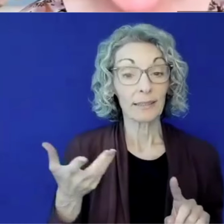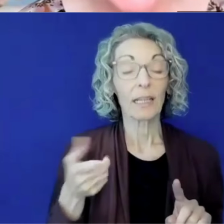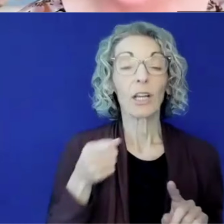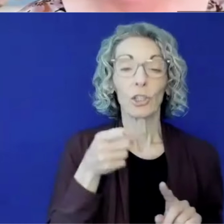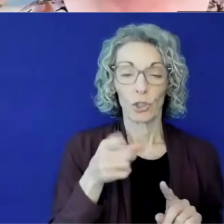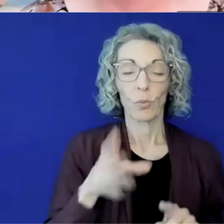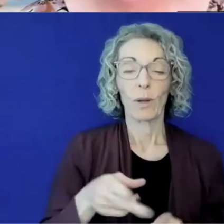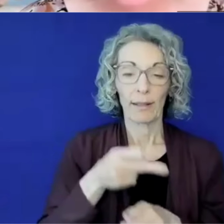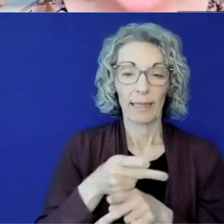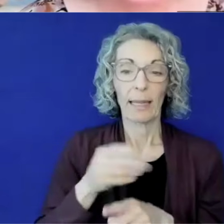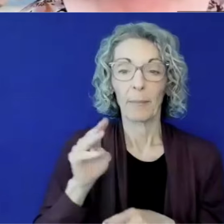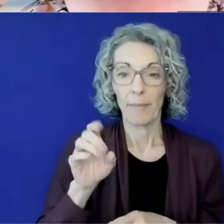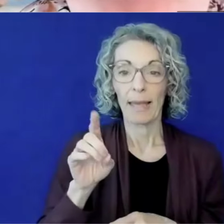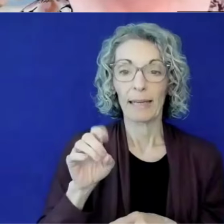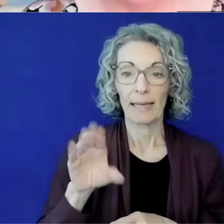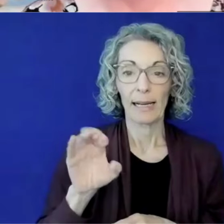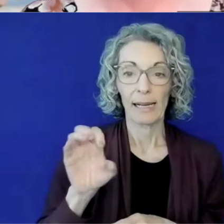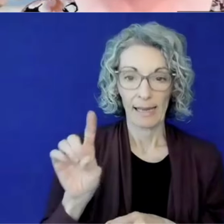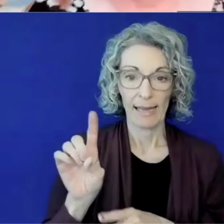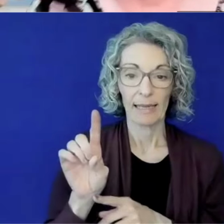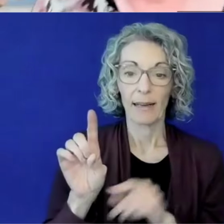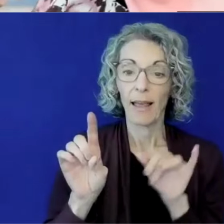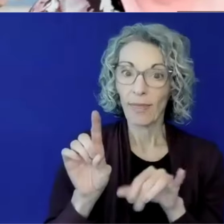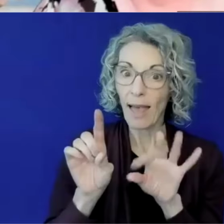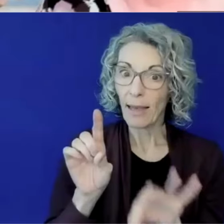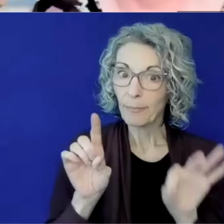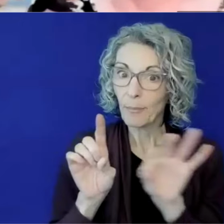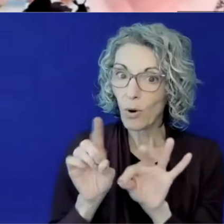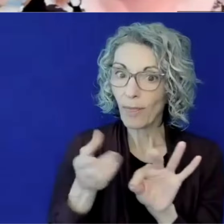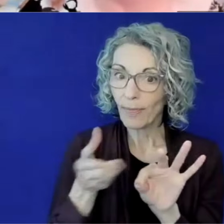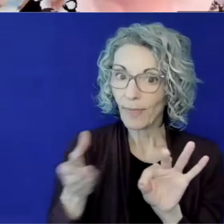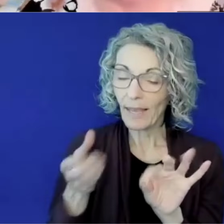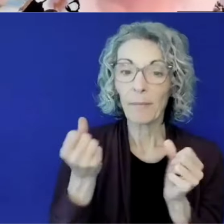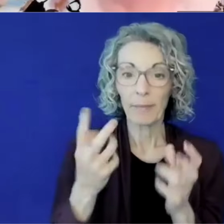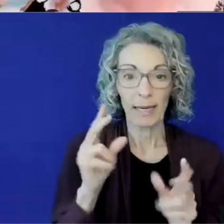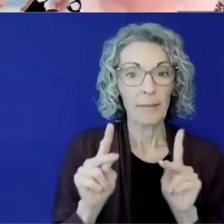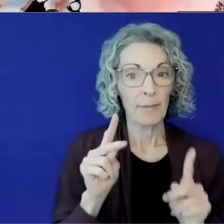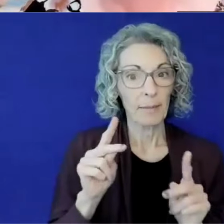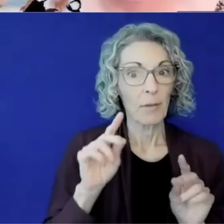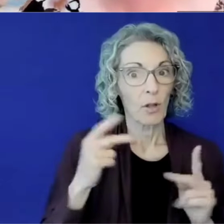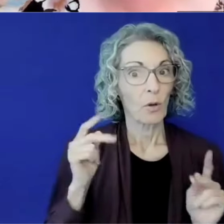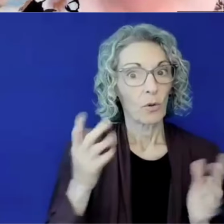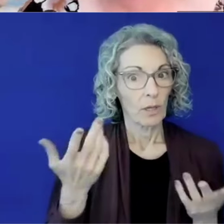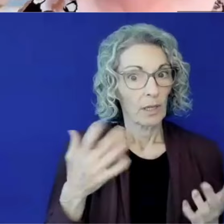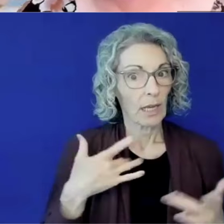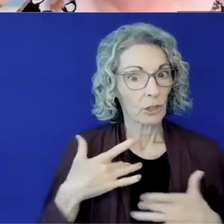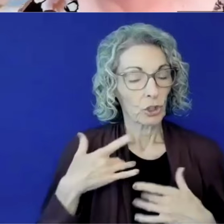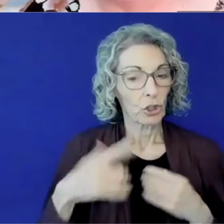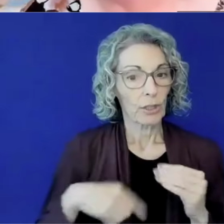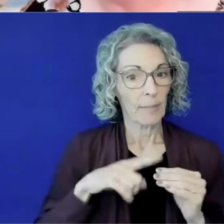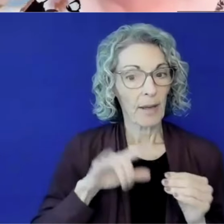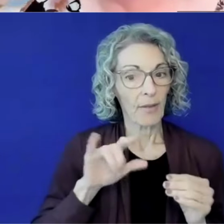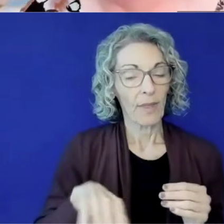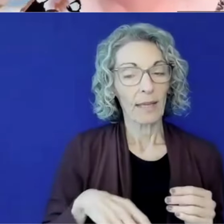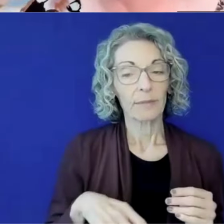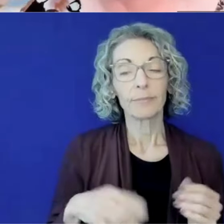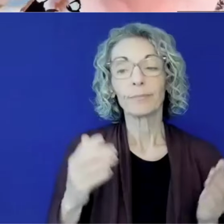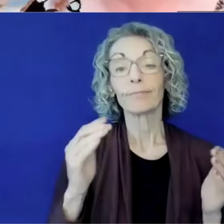your Medicaid. And I think that's a really important piece that a lot of people are worried about. Many states also